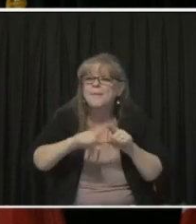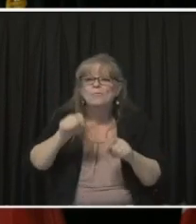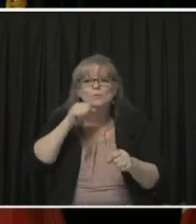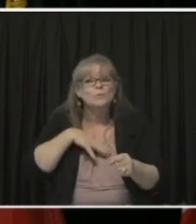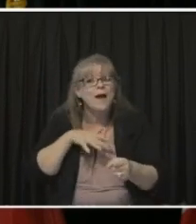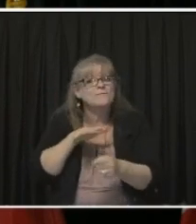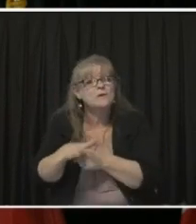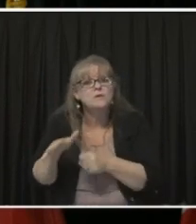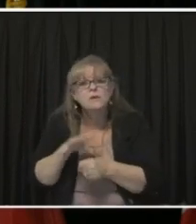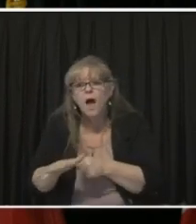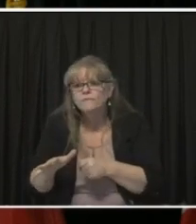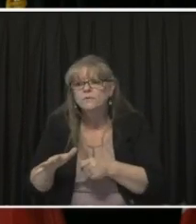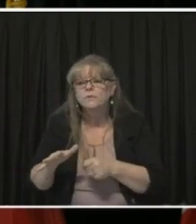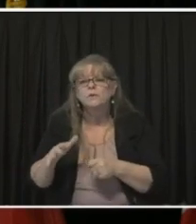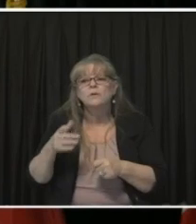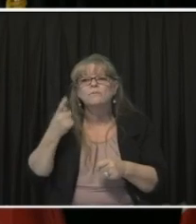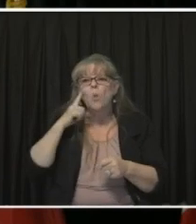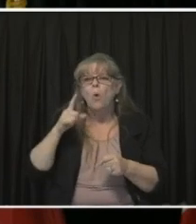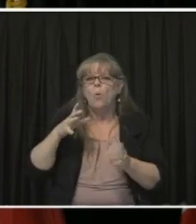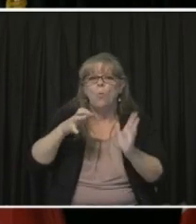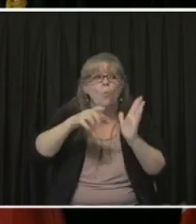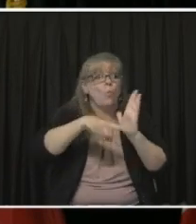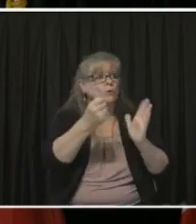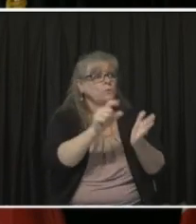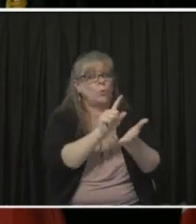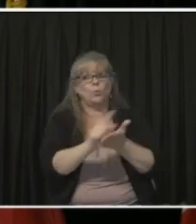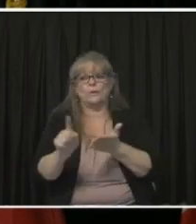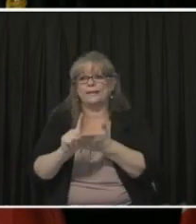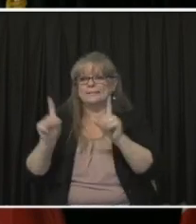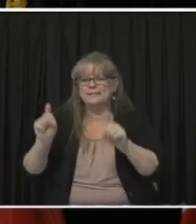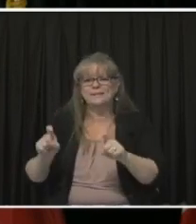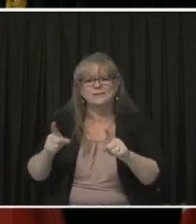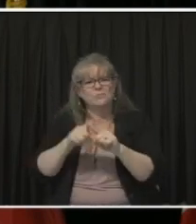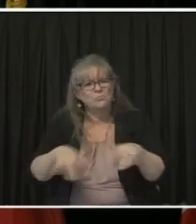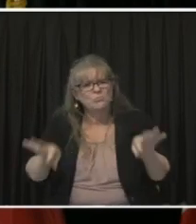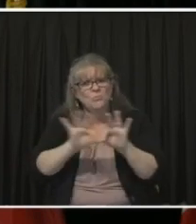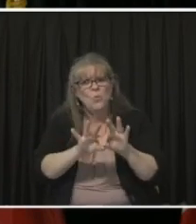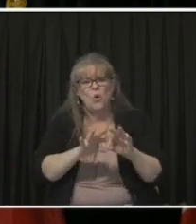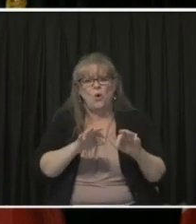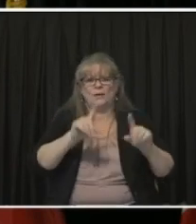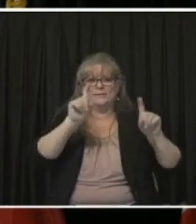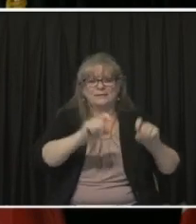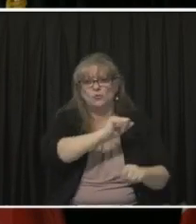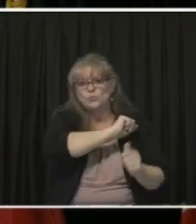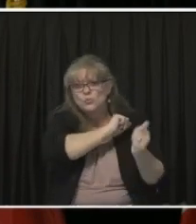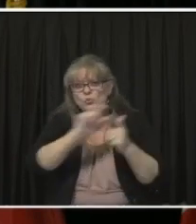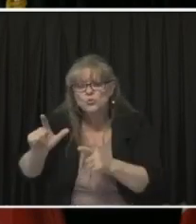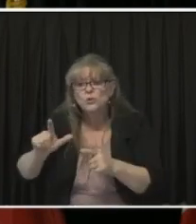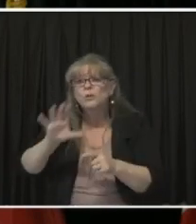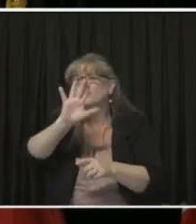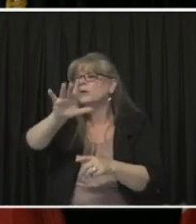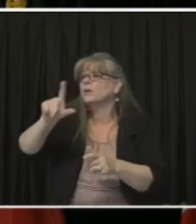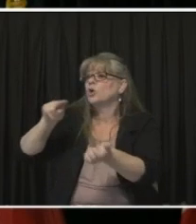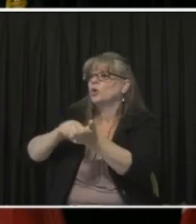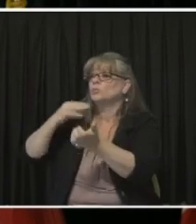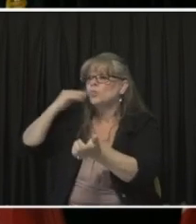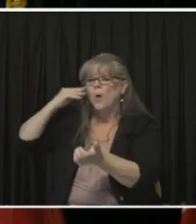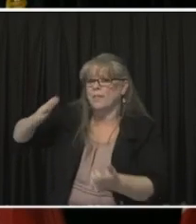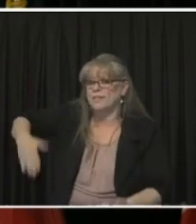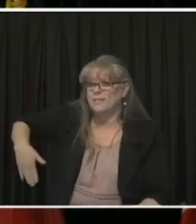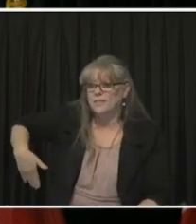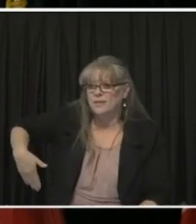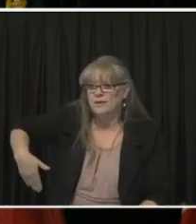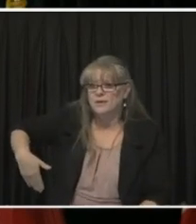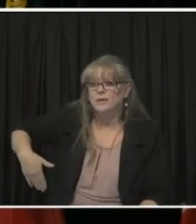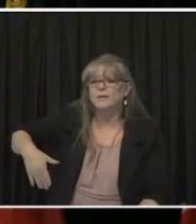know, once a week for every employee at a senior care facility. We're not there. We've been through the first round, starting with some of the larger